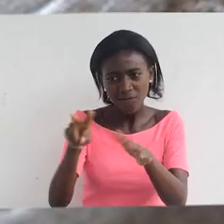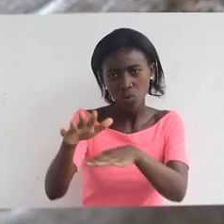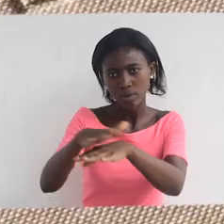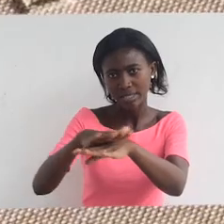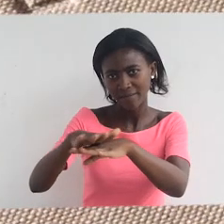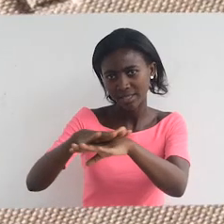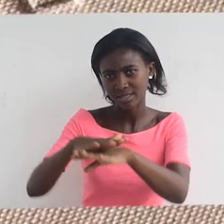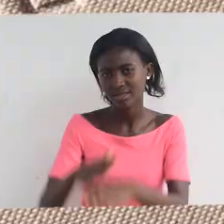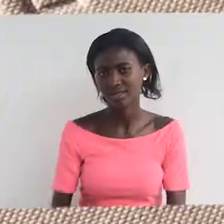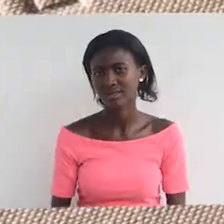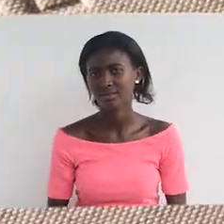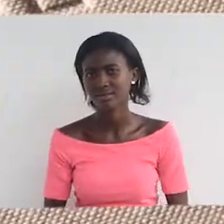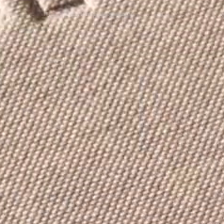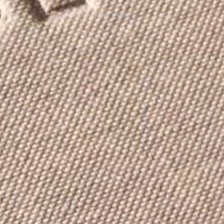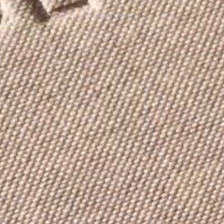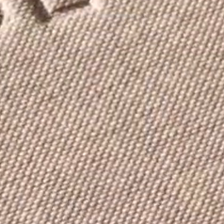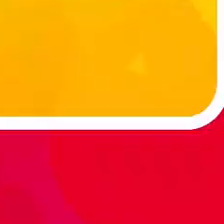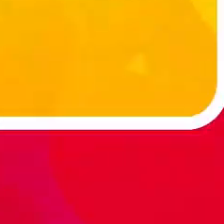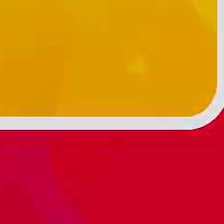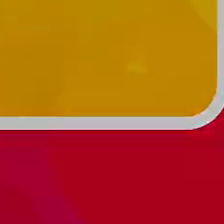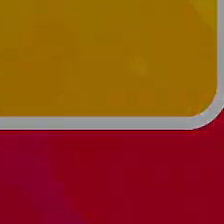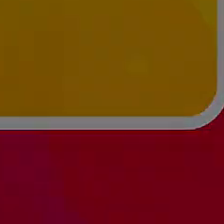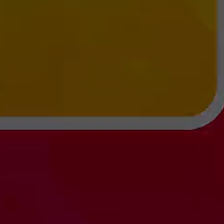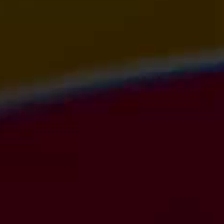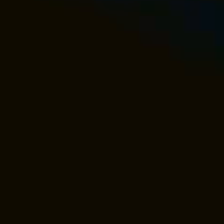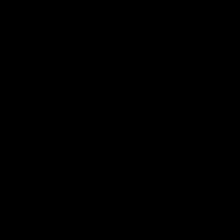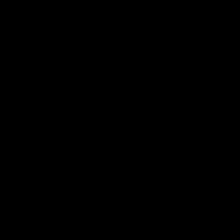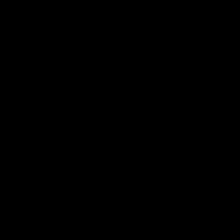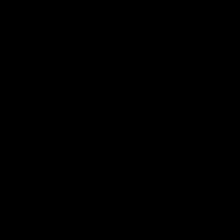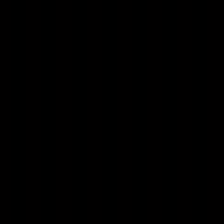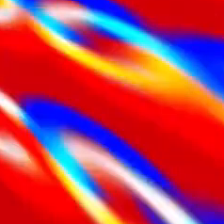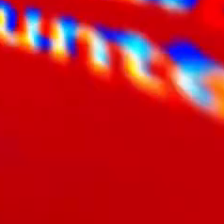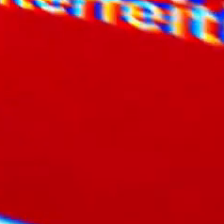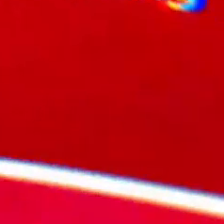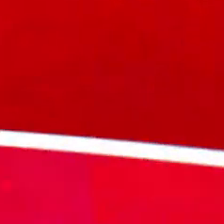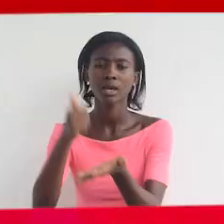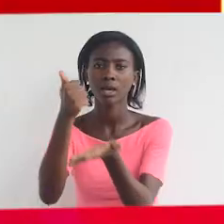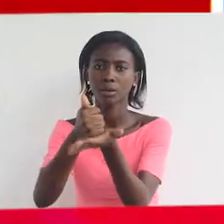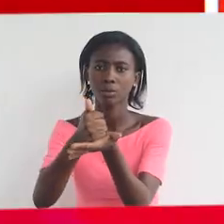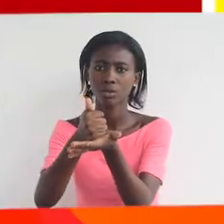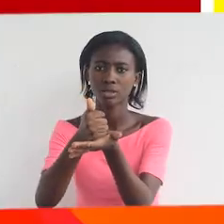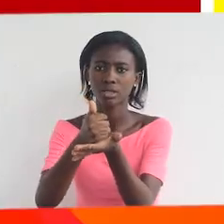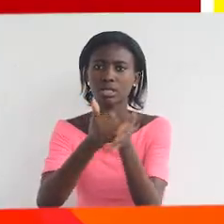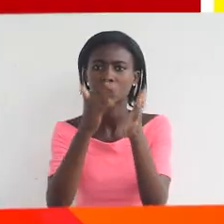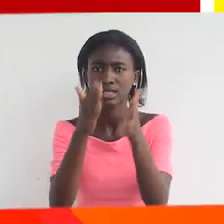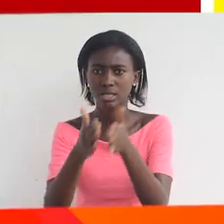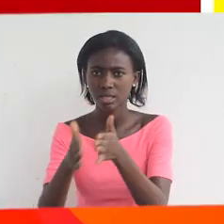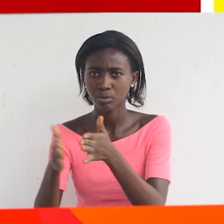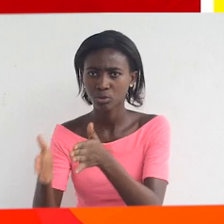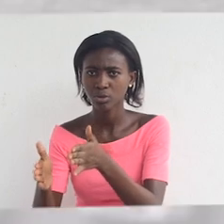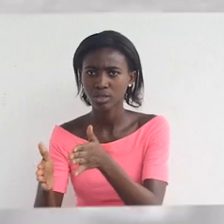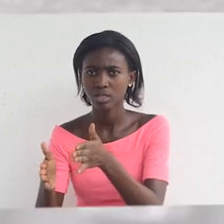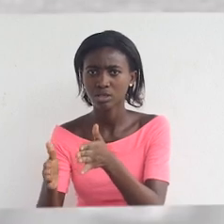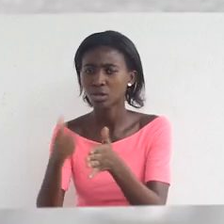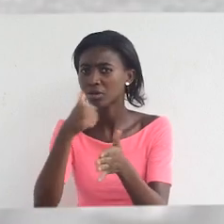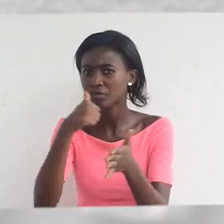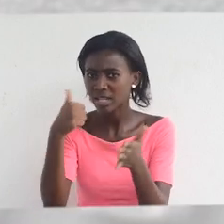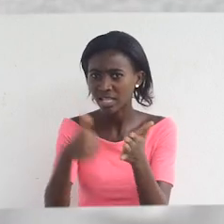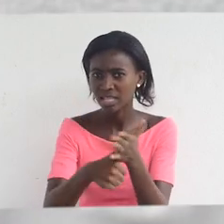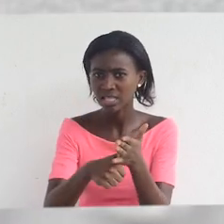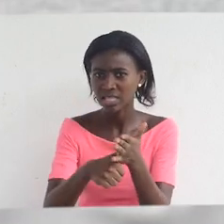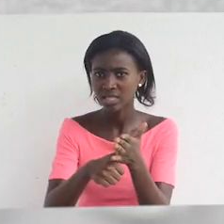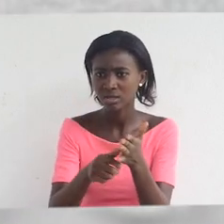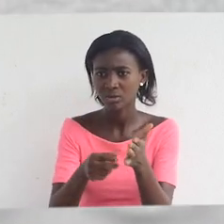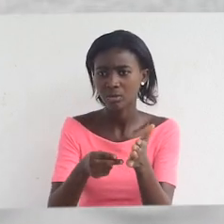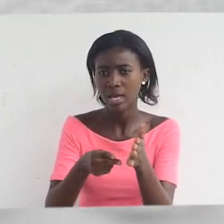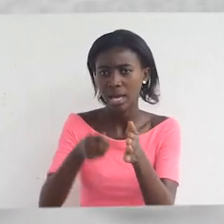viewing surface. Embossing, the process of raising letters